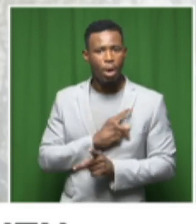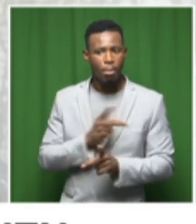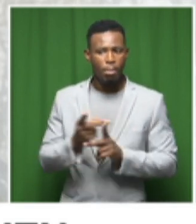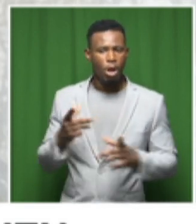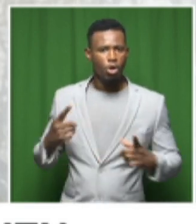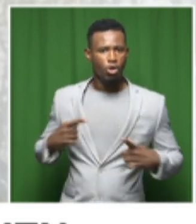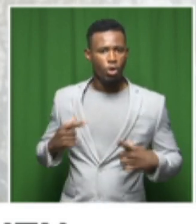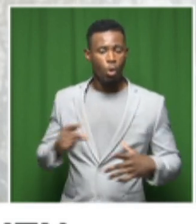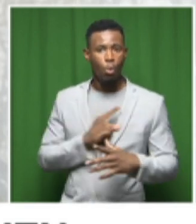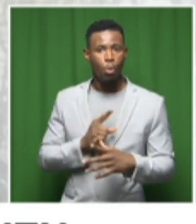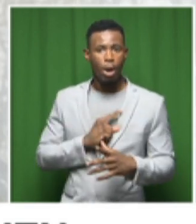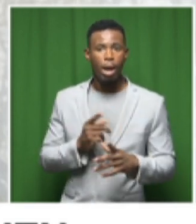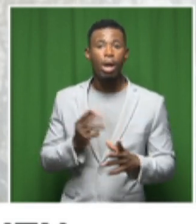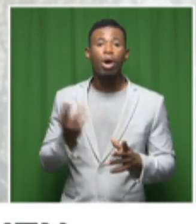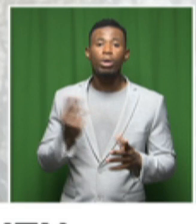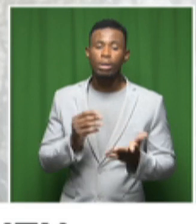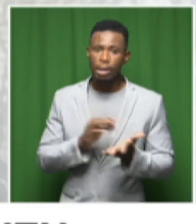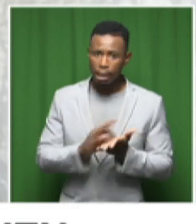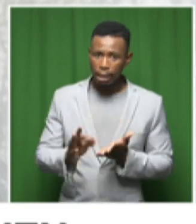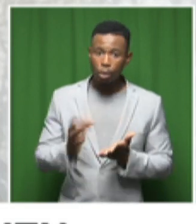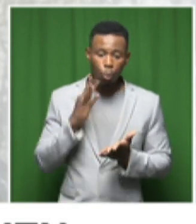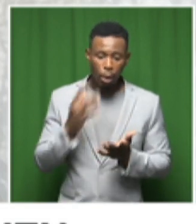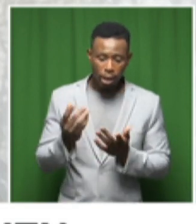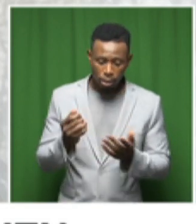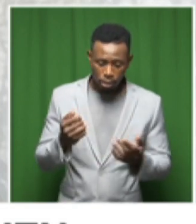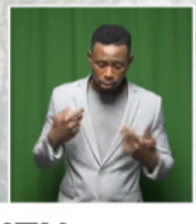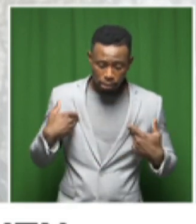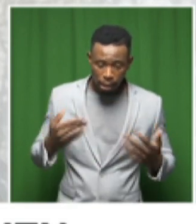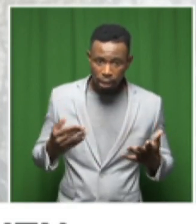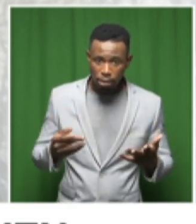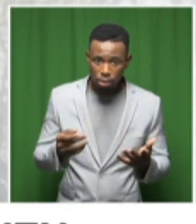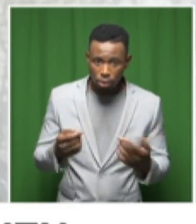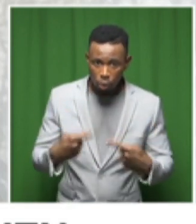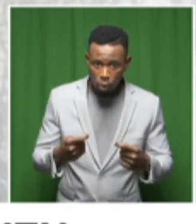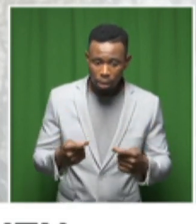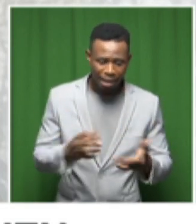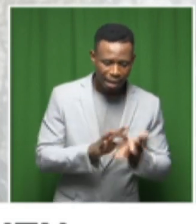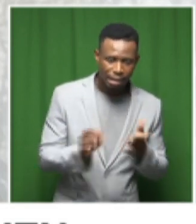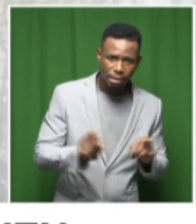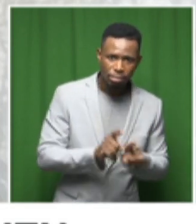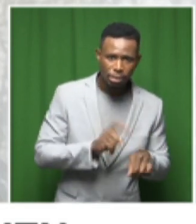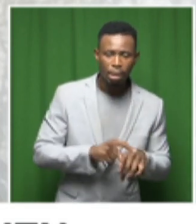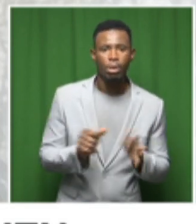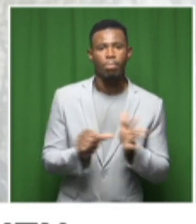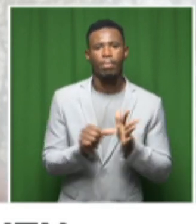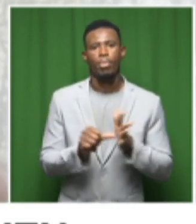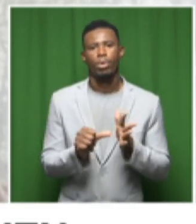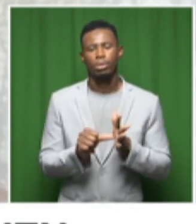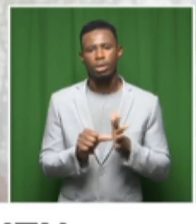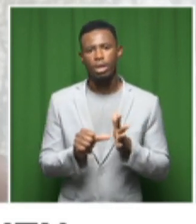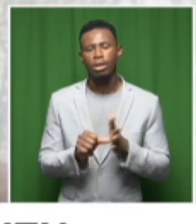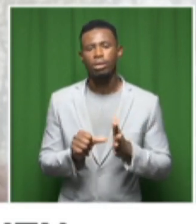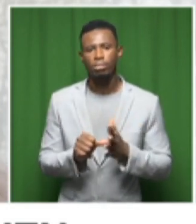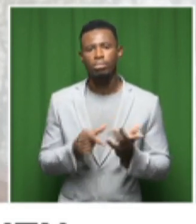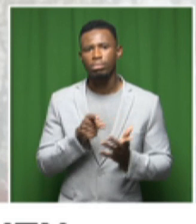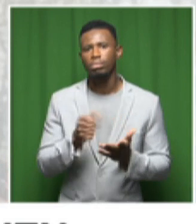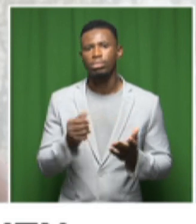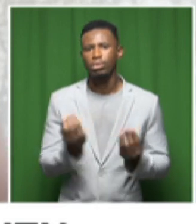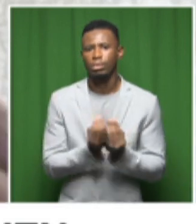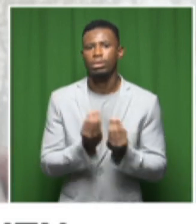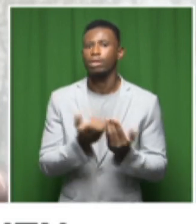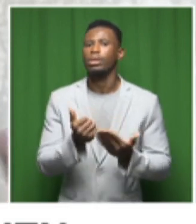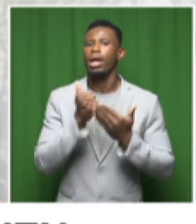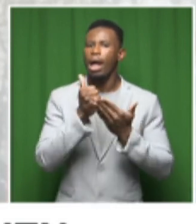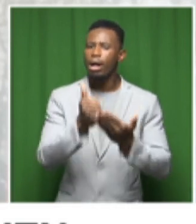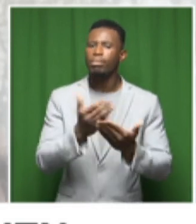in your kitchen, and clean as you go. Once you start cleaning as you go in your kitchen, like that, those things help so that you